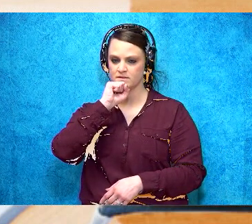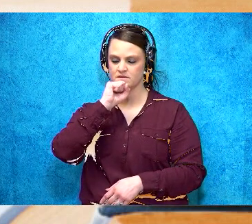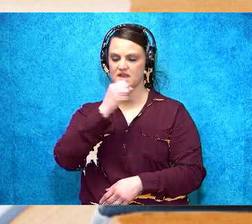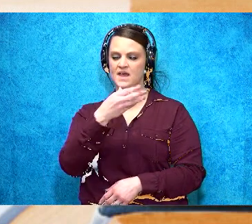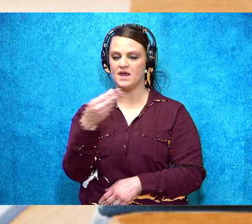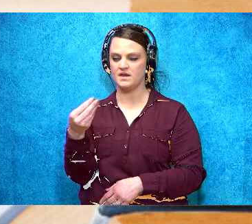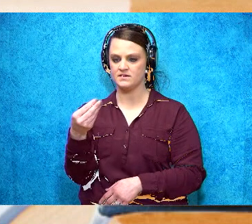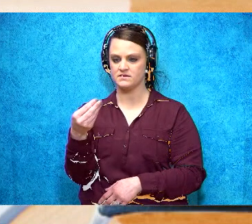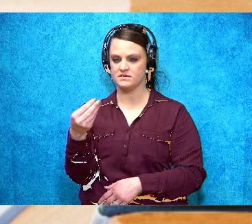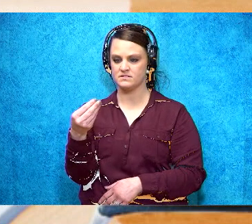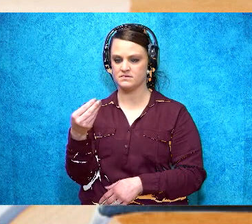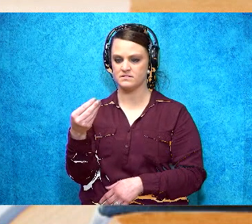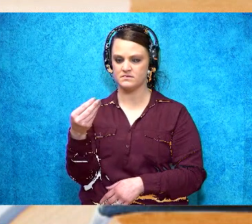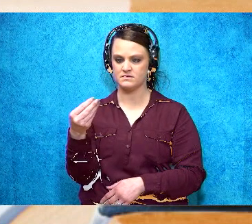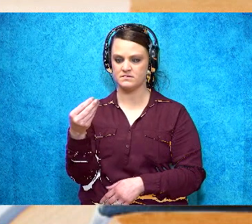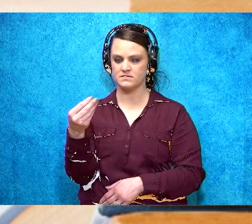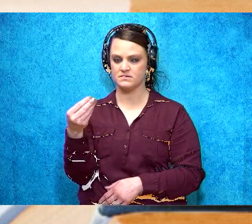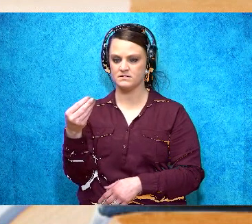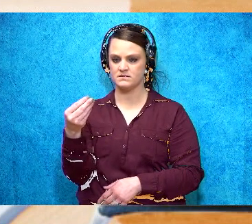and